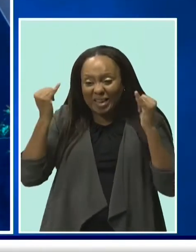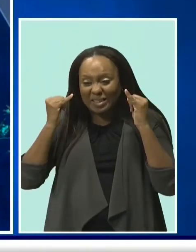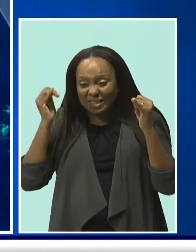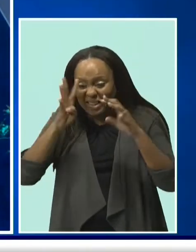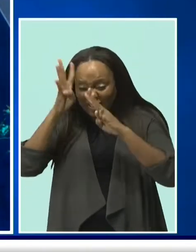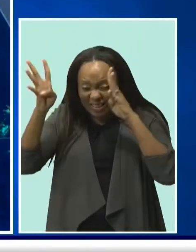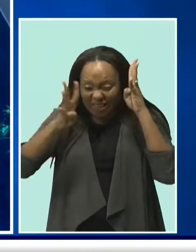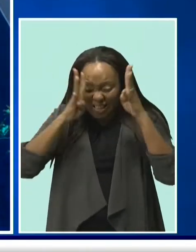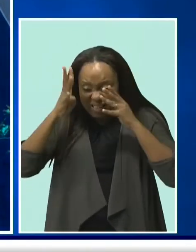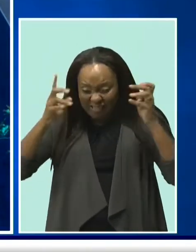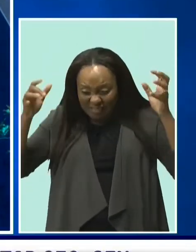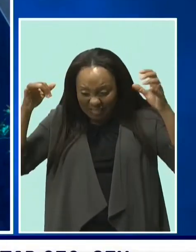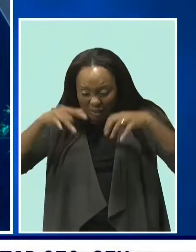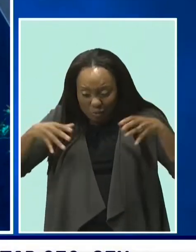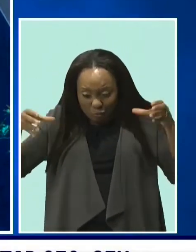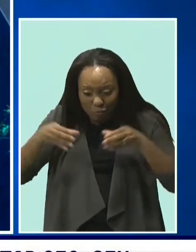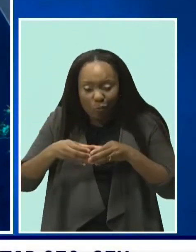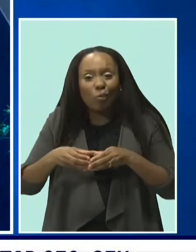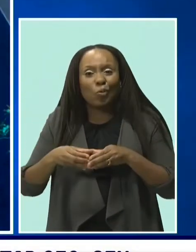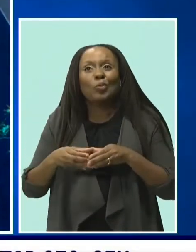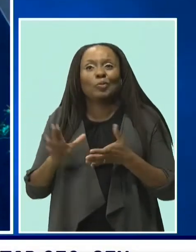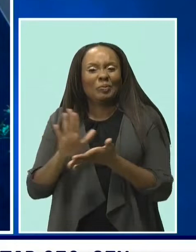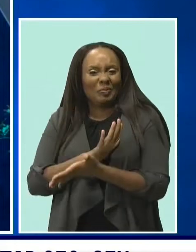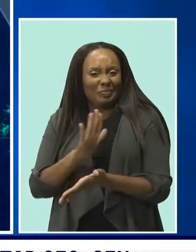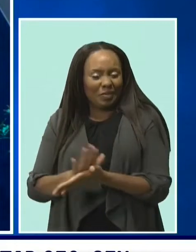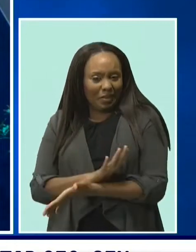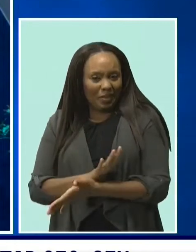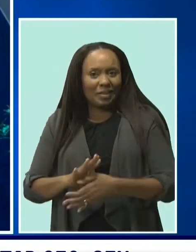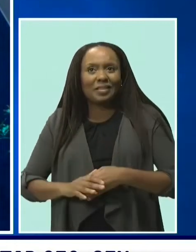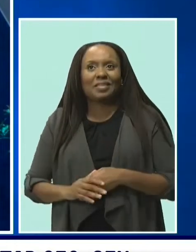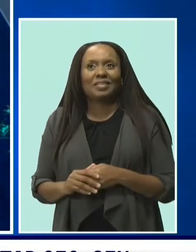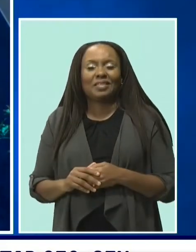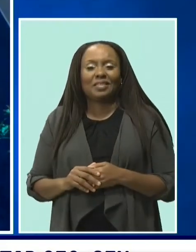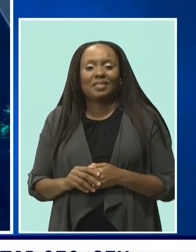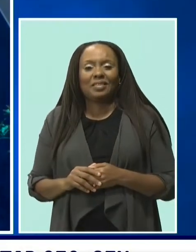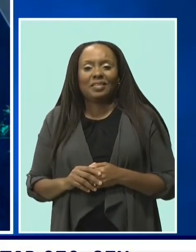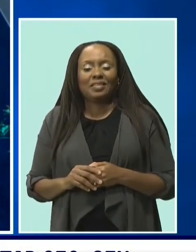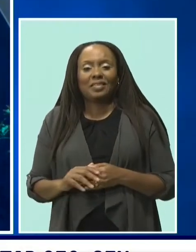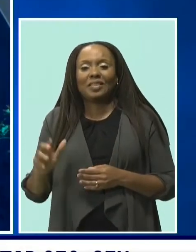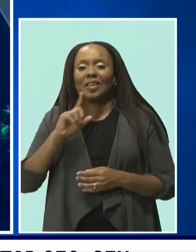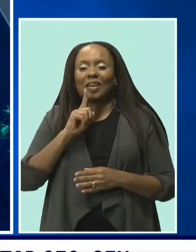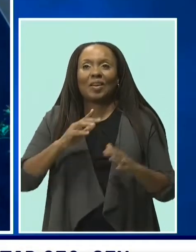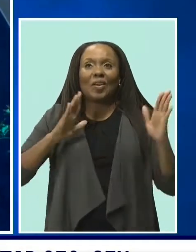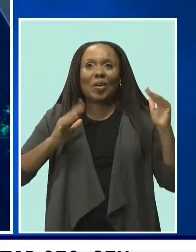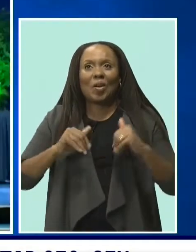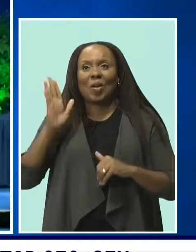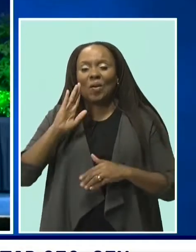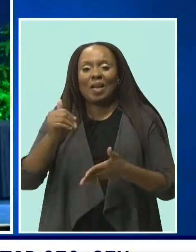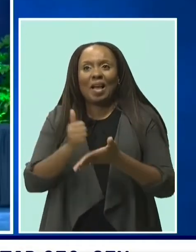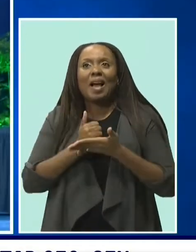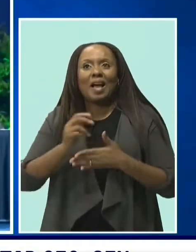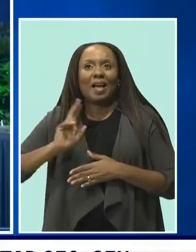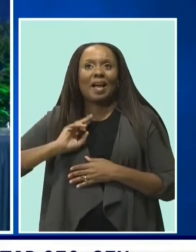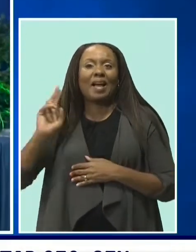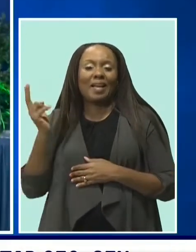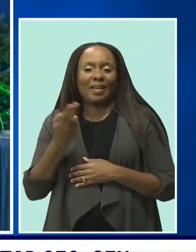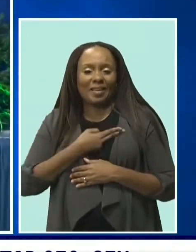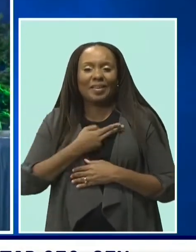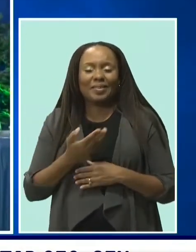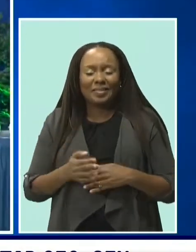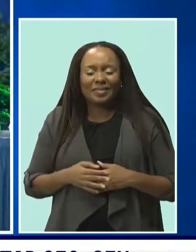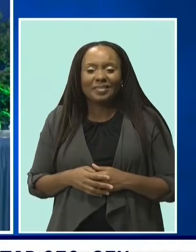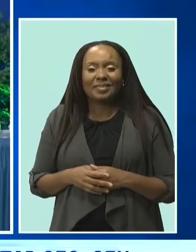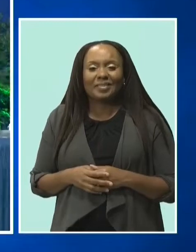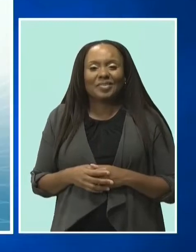15 conference. So we really hope this will help us. Rianne Phillips,